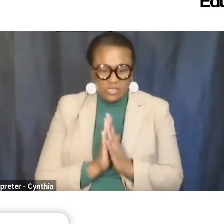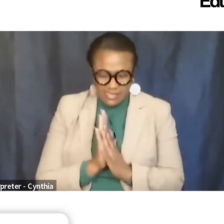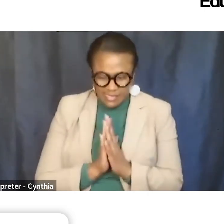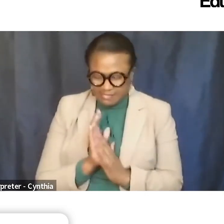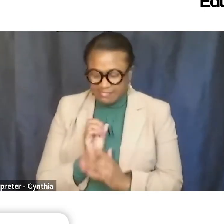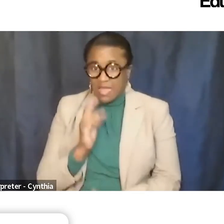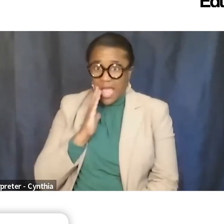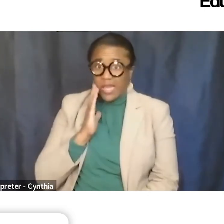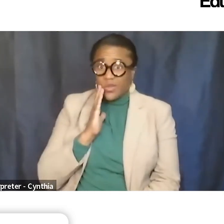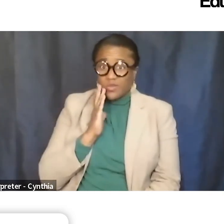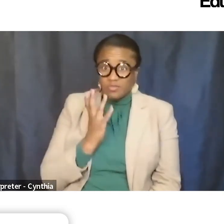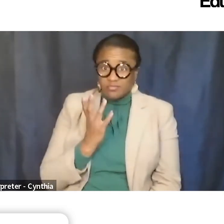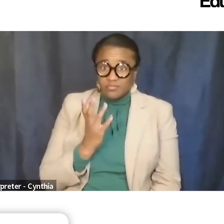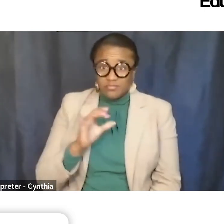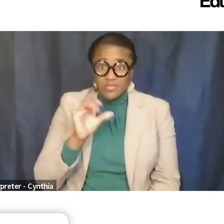That's